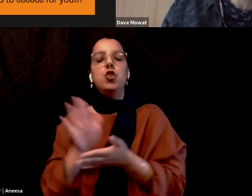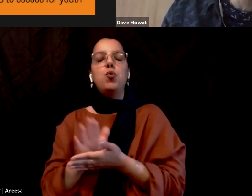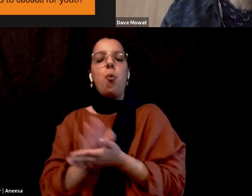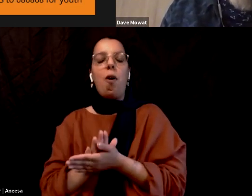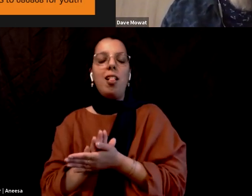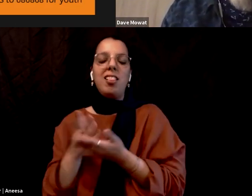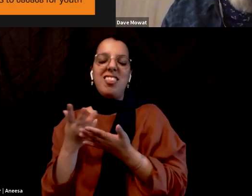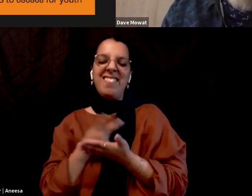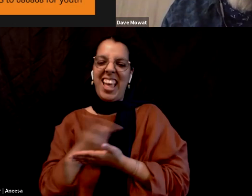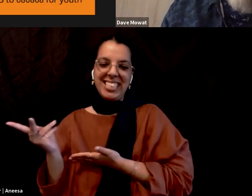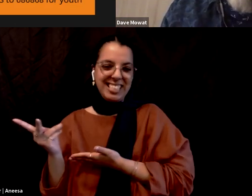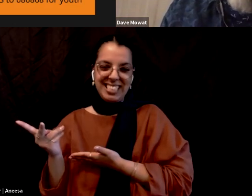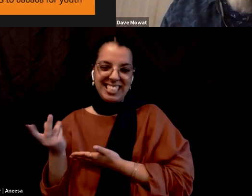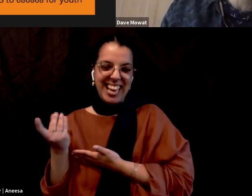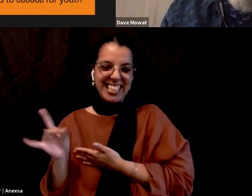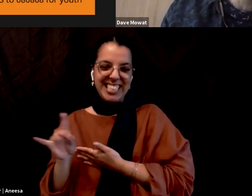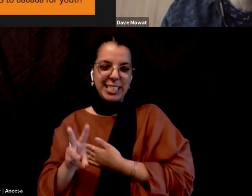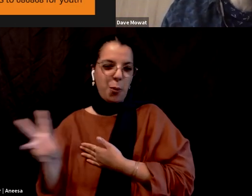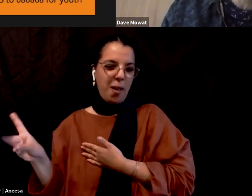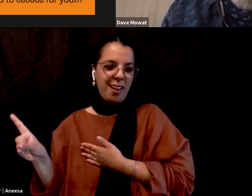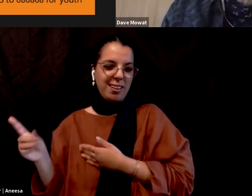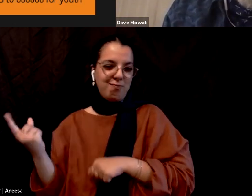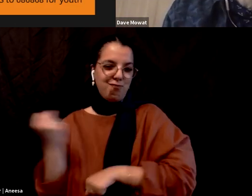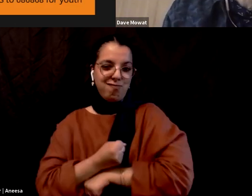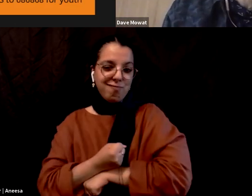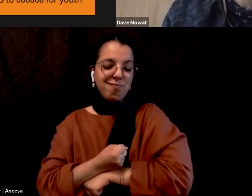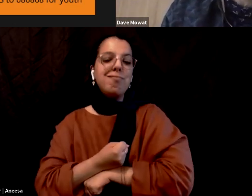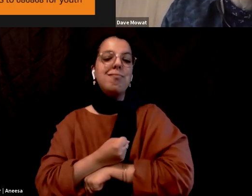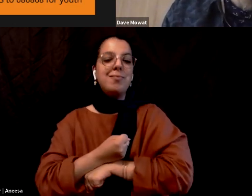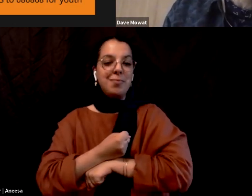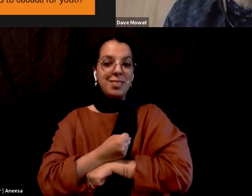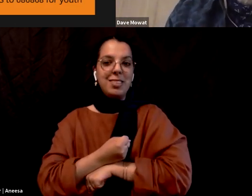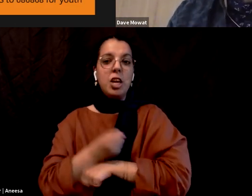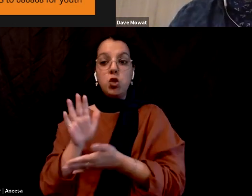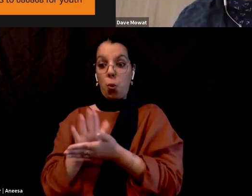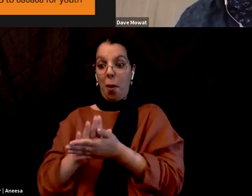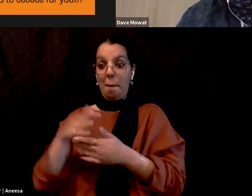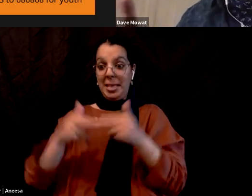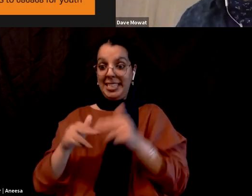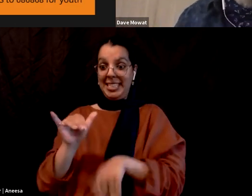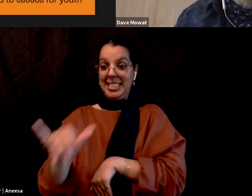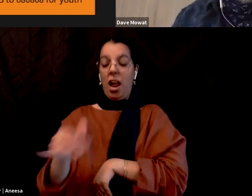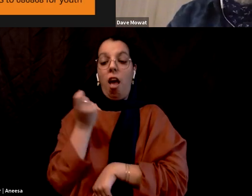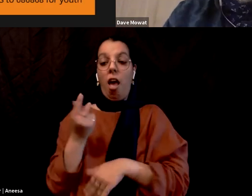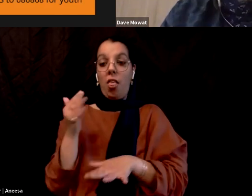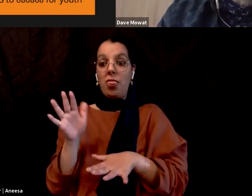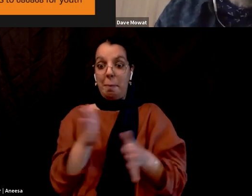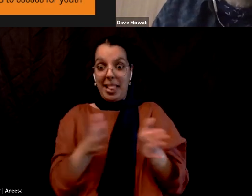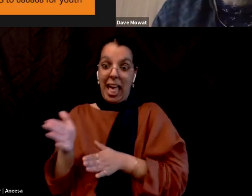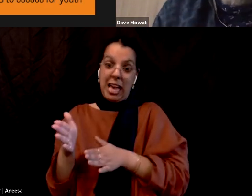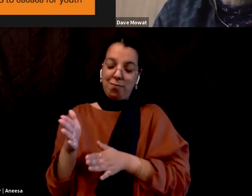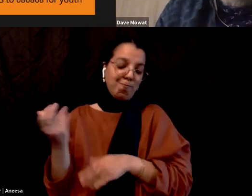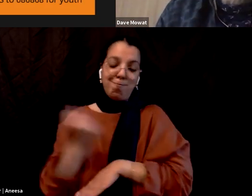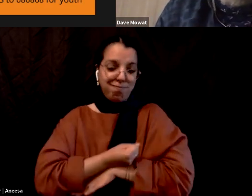It failed by 1861, and it closed. The school physically stayed there, but the industrial school plan